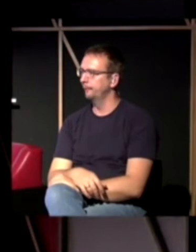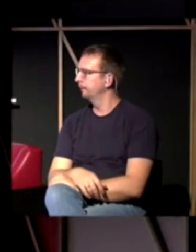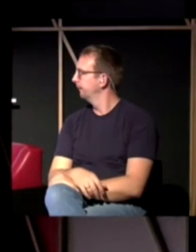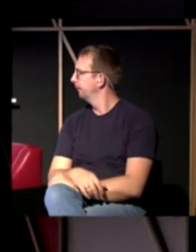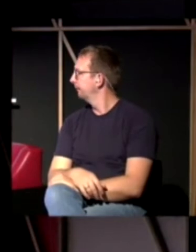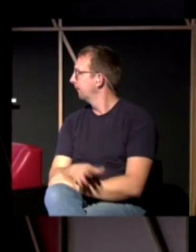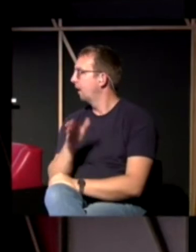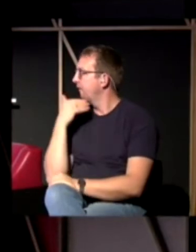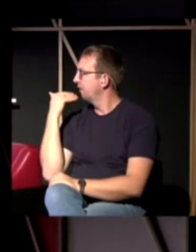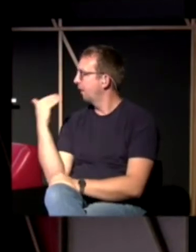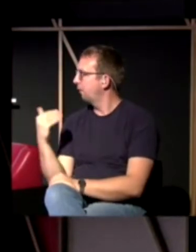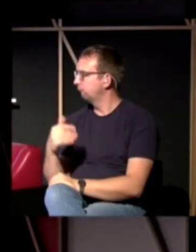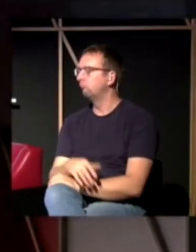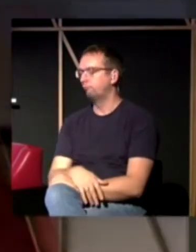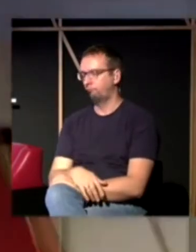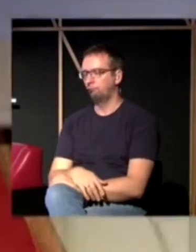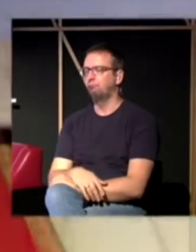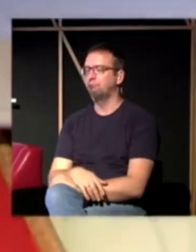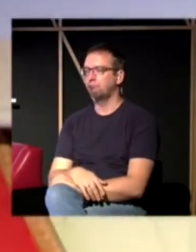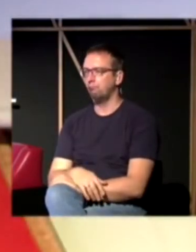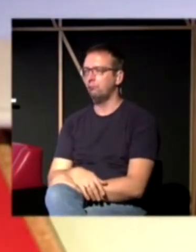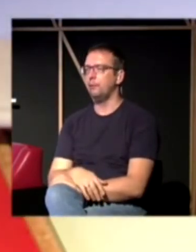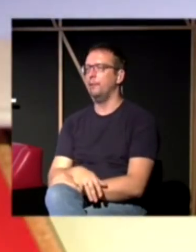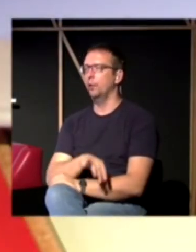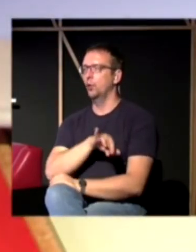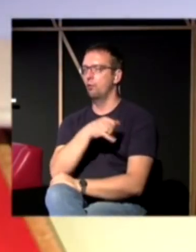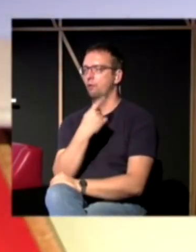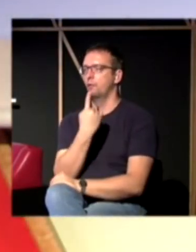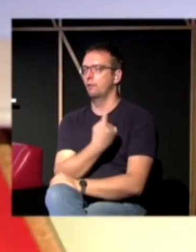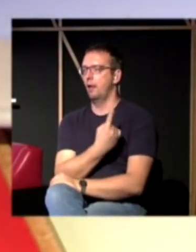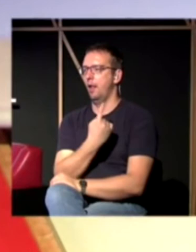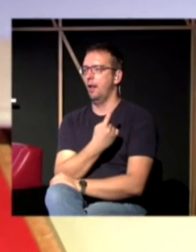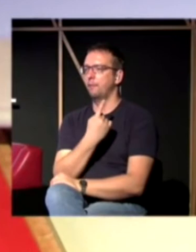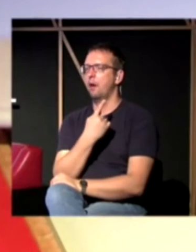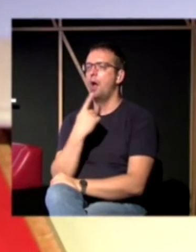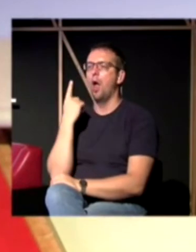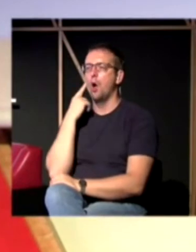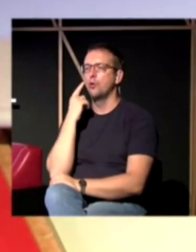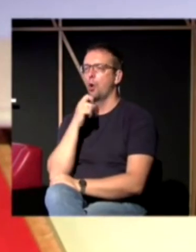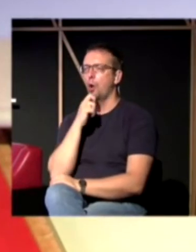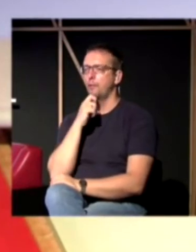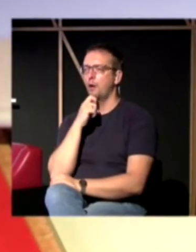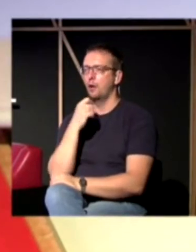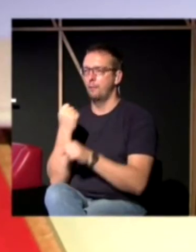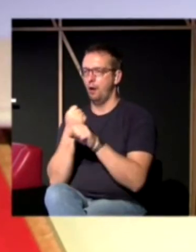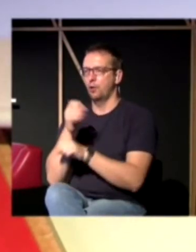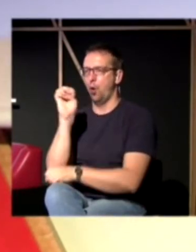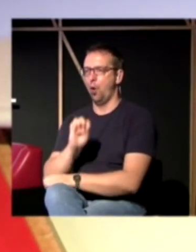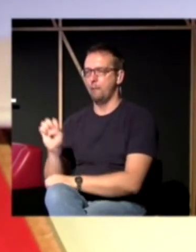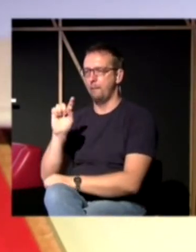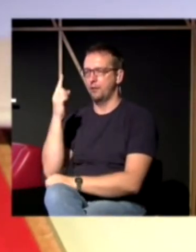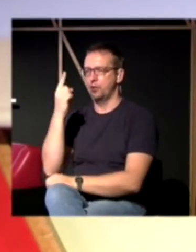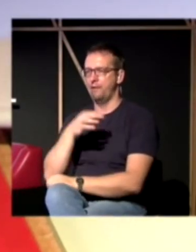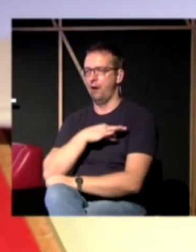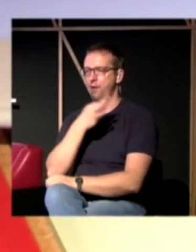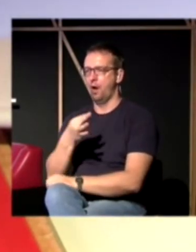Julian provided audio descriptive commentary at the European Championships in France in 2016. Julian, when you